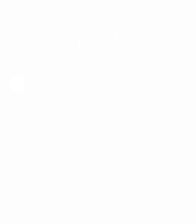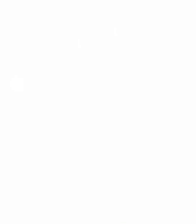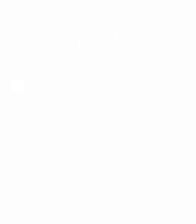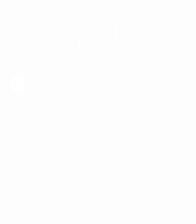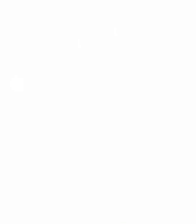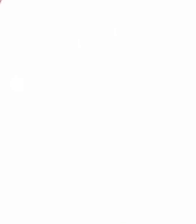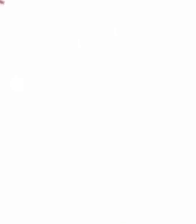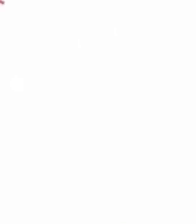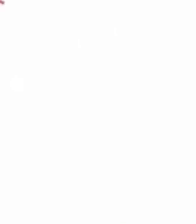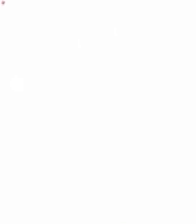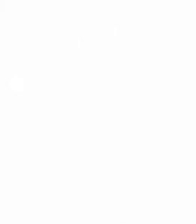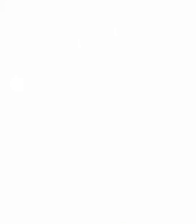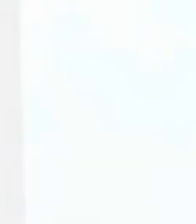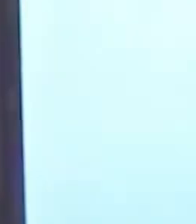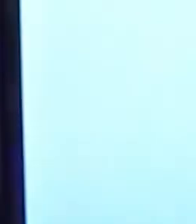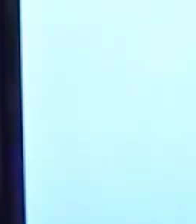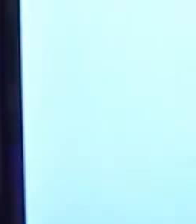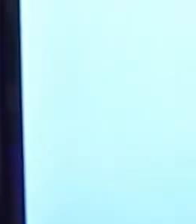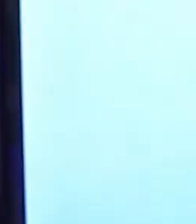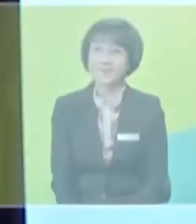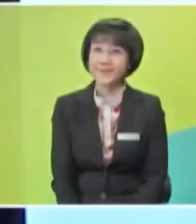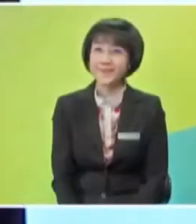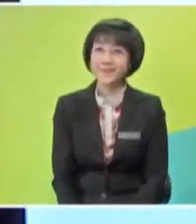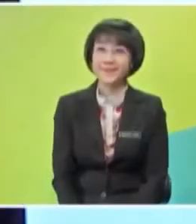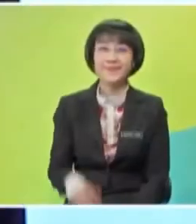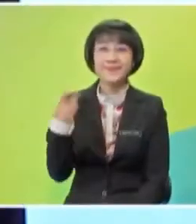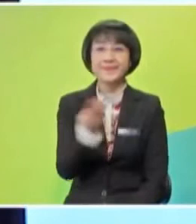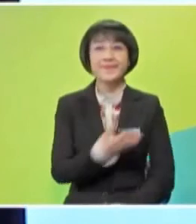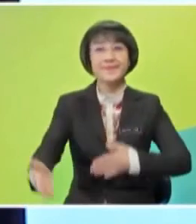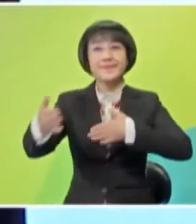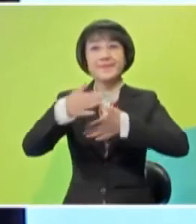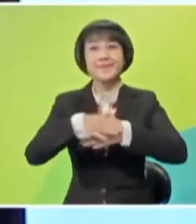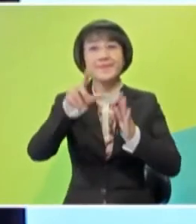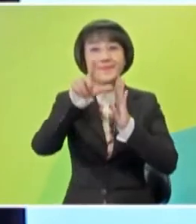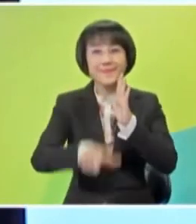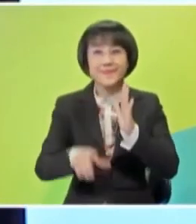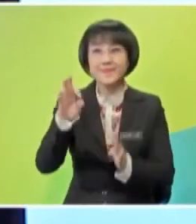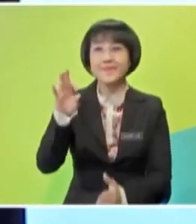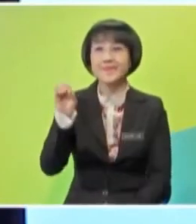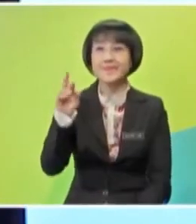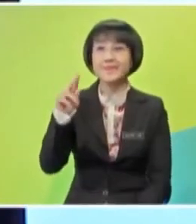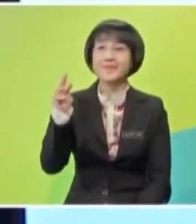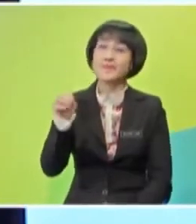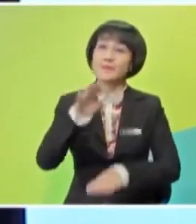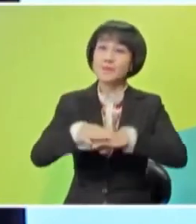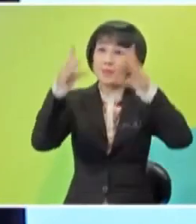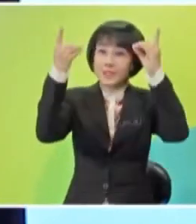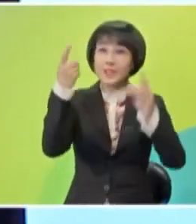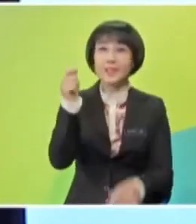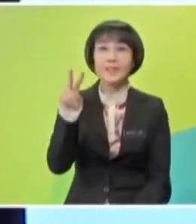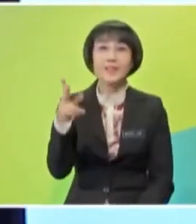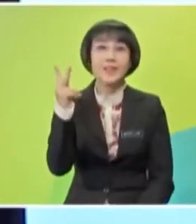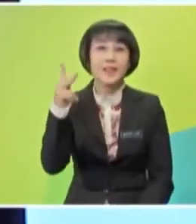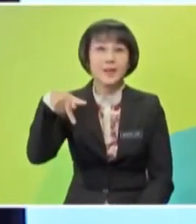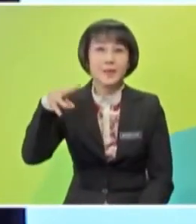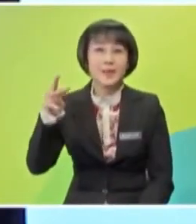Didik TV KPM. And we are back at lower form on Didik TV KPM. Our lesson for today is